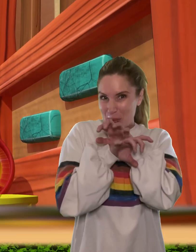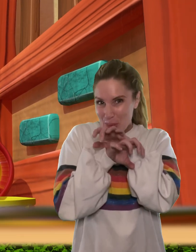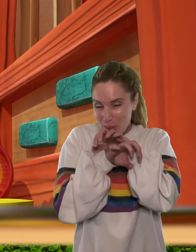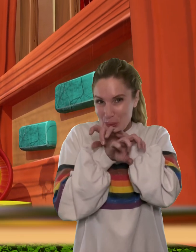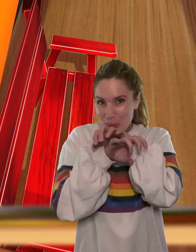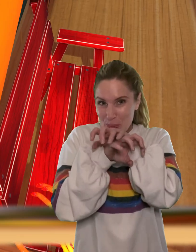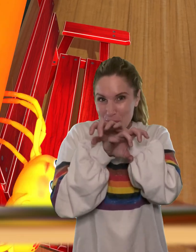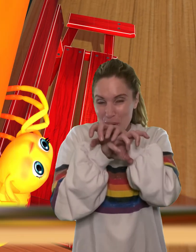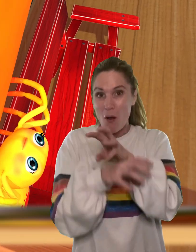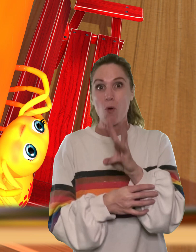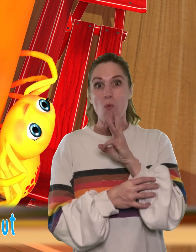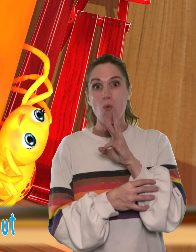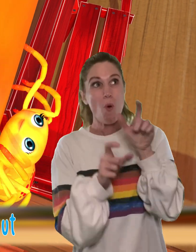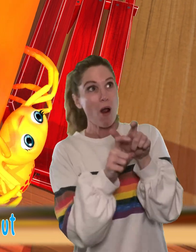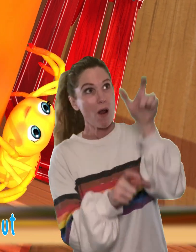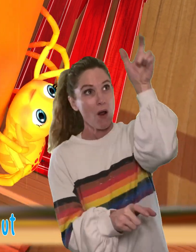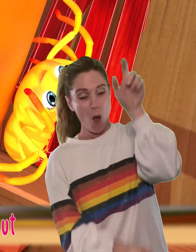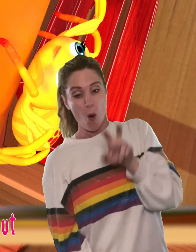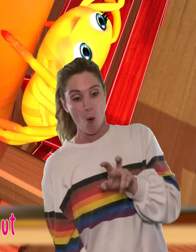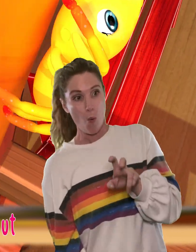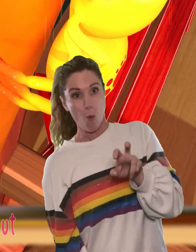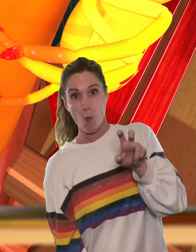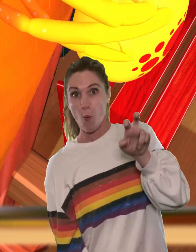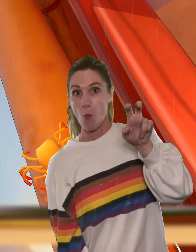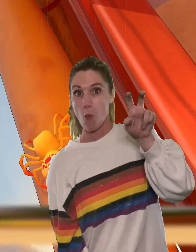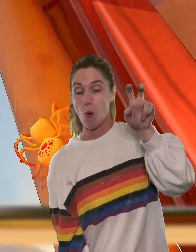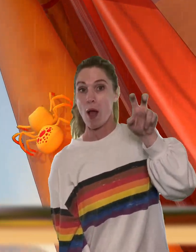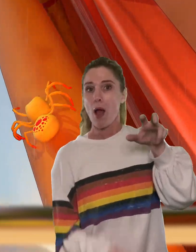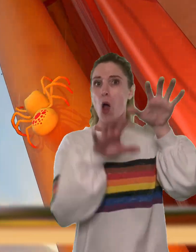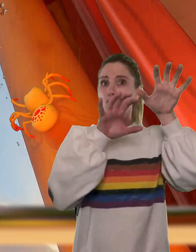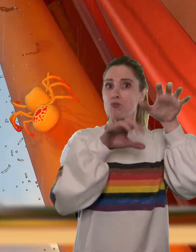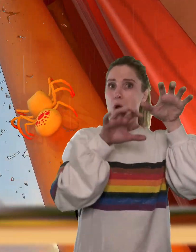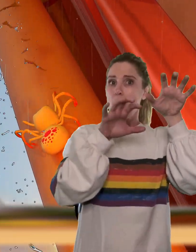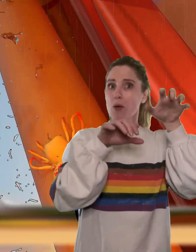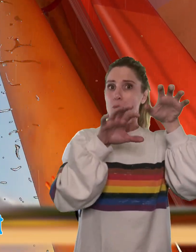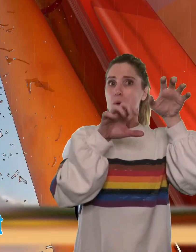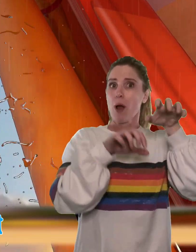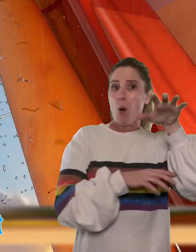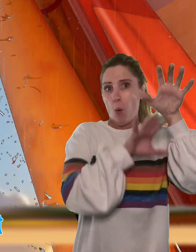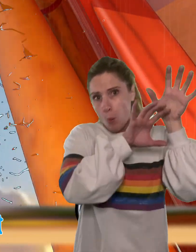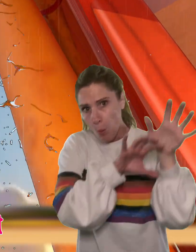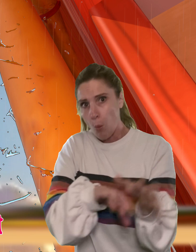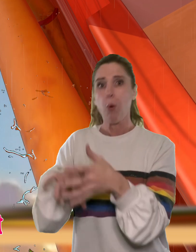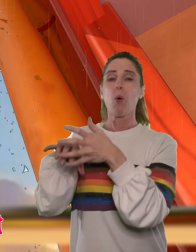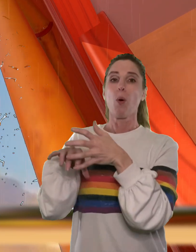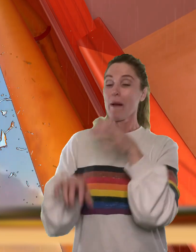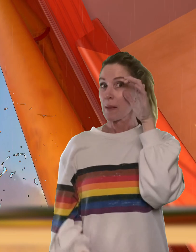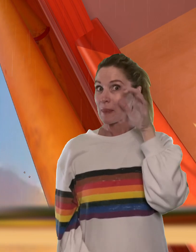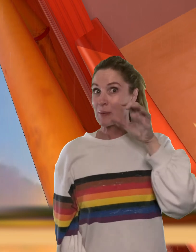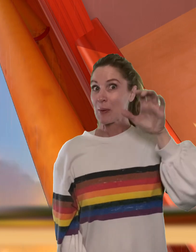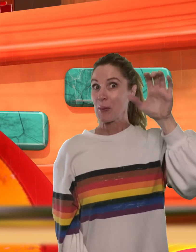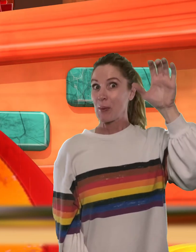The incy wincy spider climbed up the water spout. Down came the rain and washed the spider